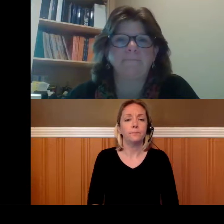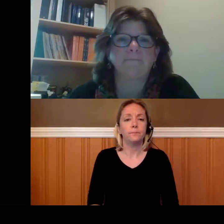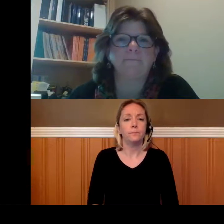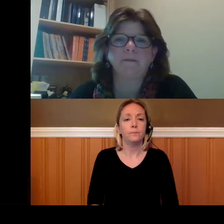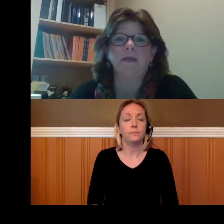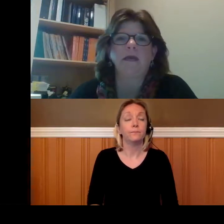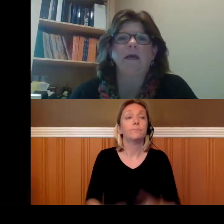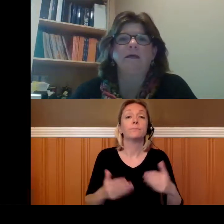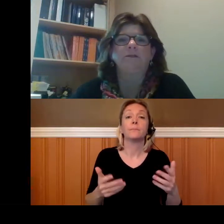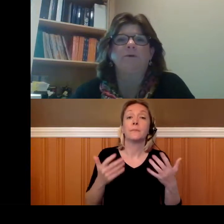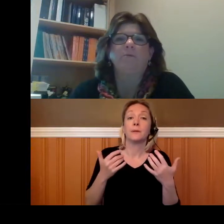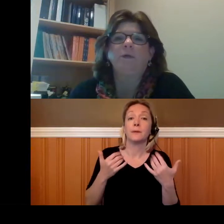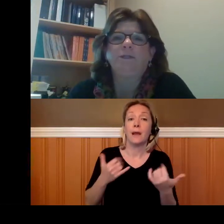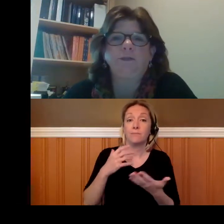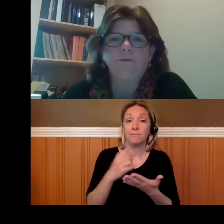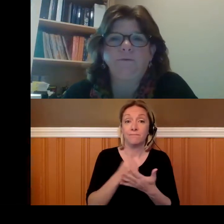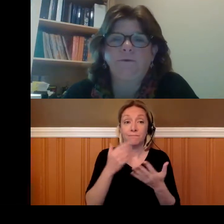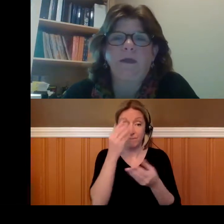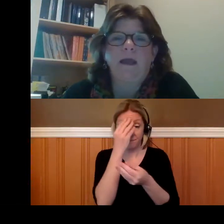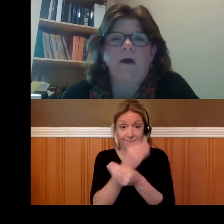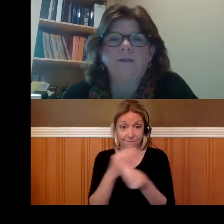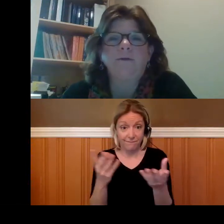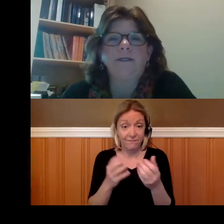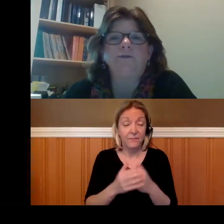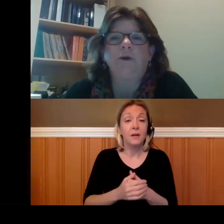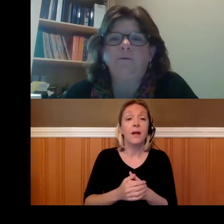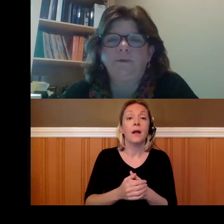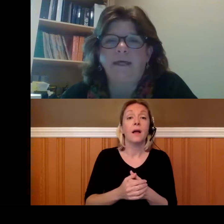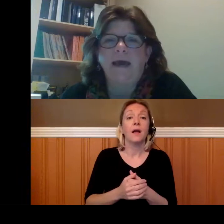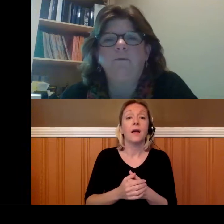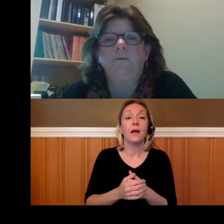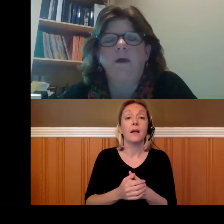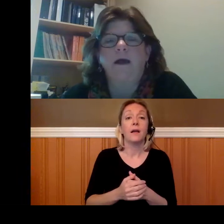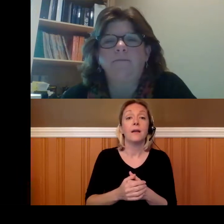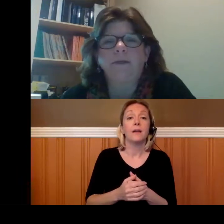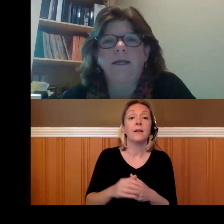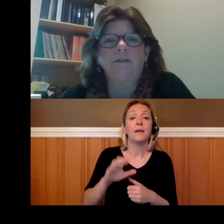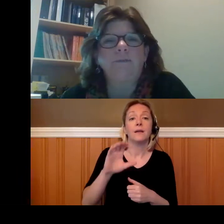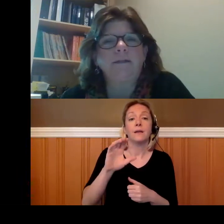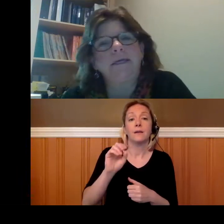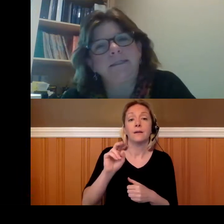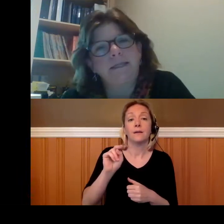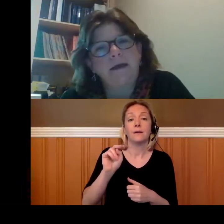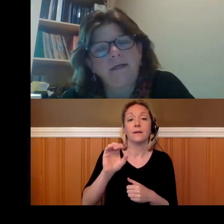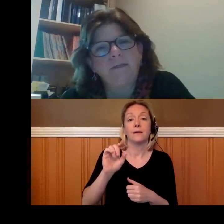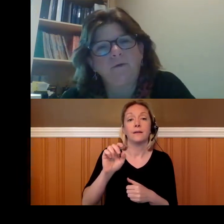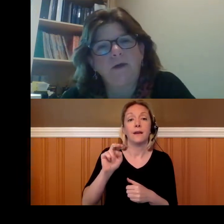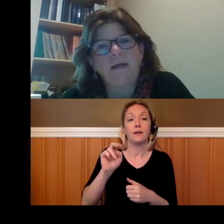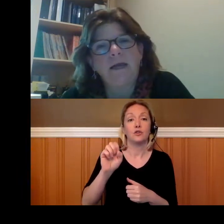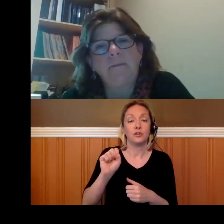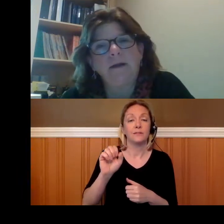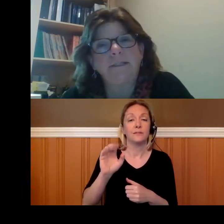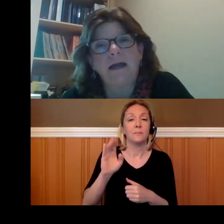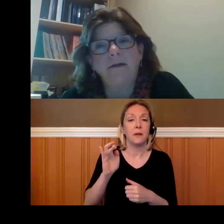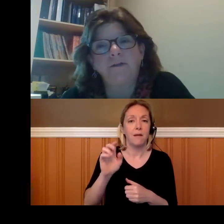So I wanted to also let you know that Connections Beyond Sight and Sound is providing a parent's guide to